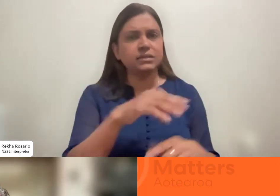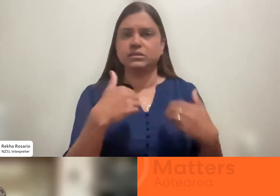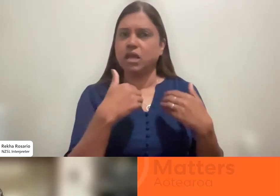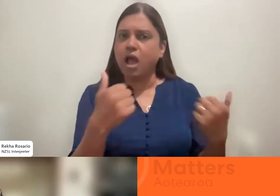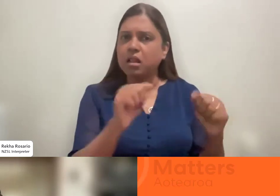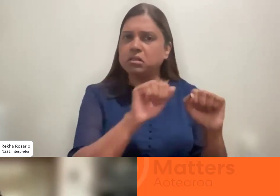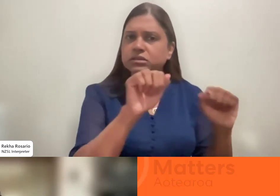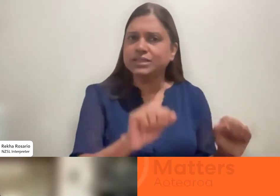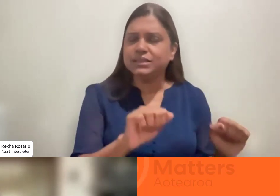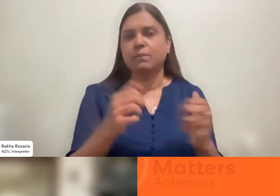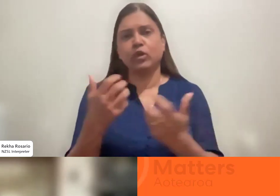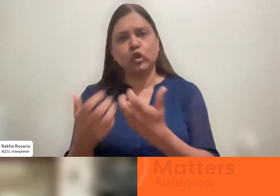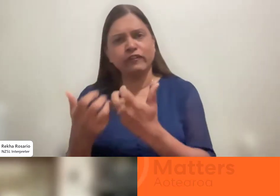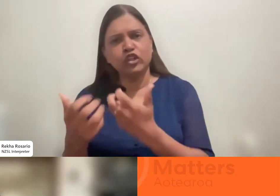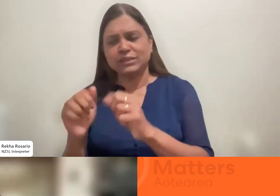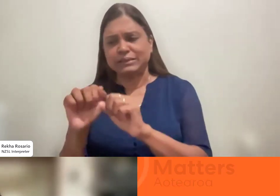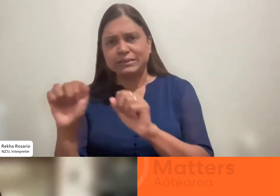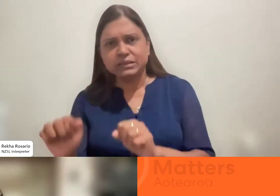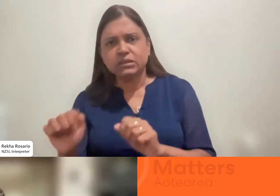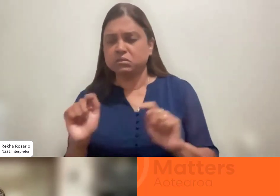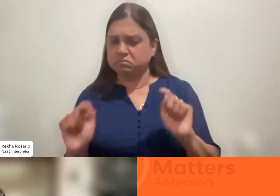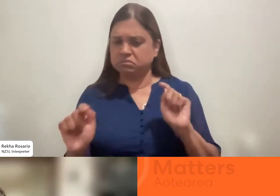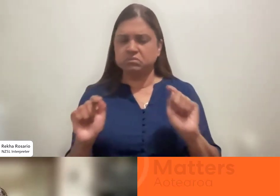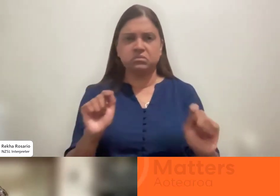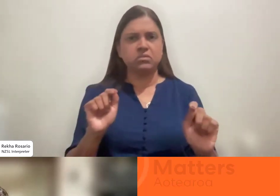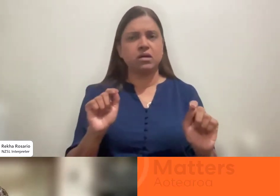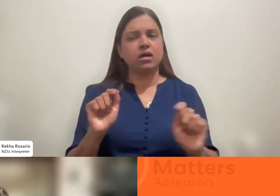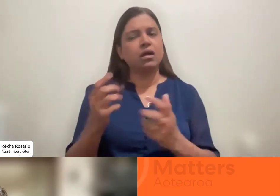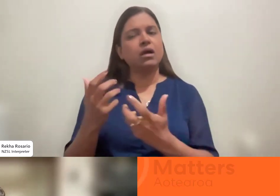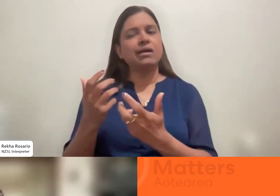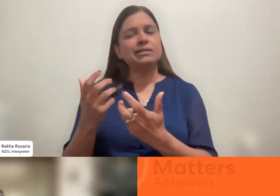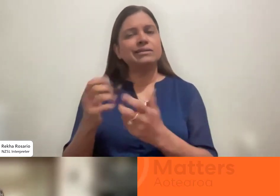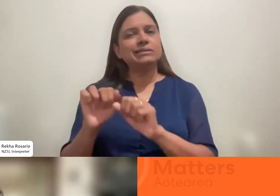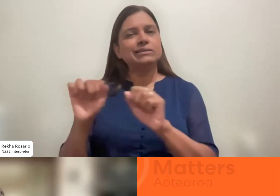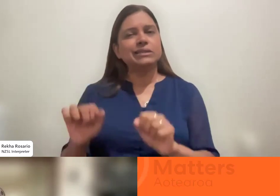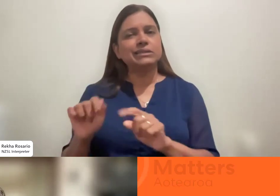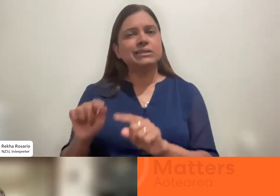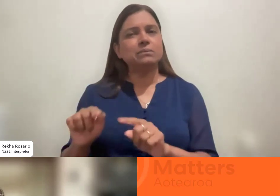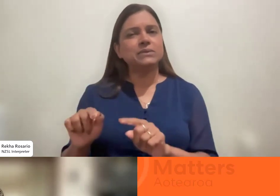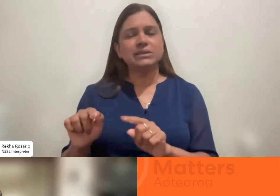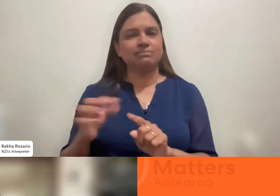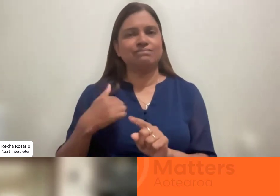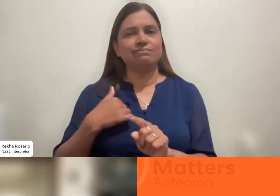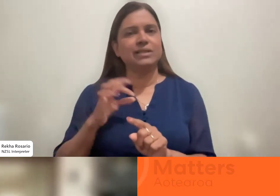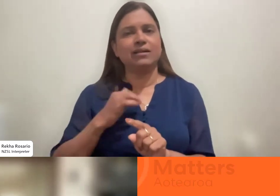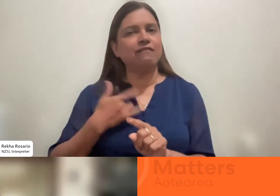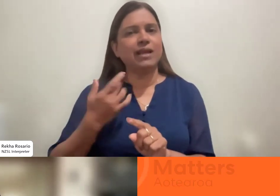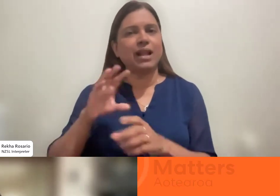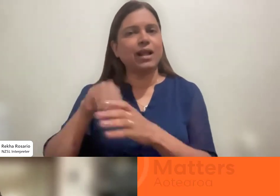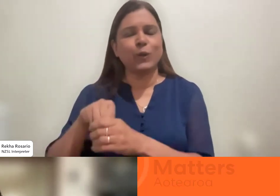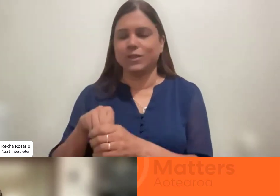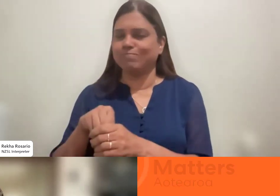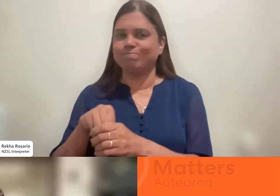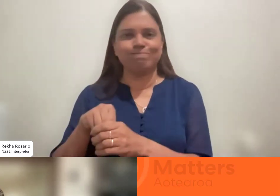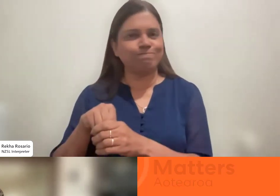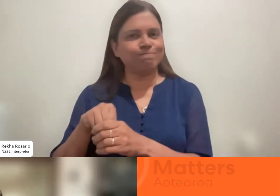university, and the systems there were, I would say, exclusive for me. And the most recent one